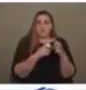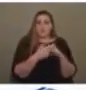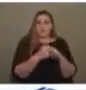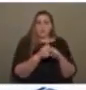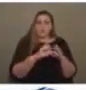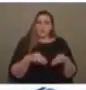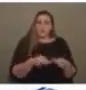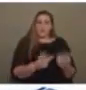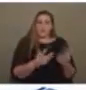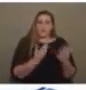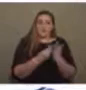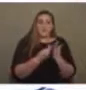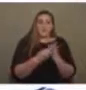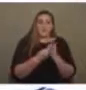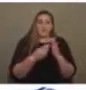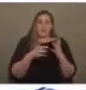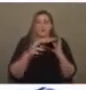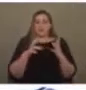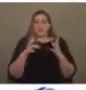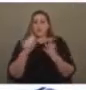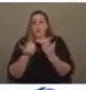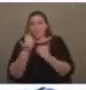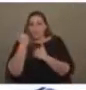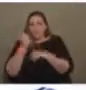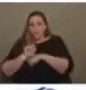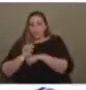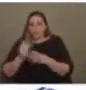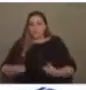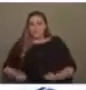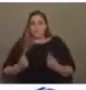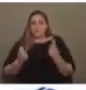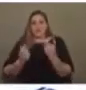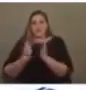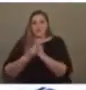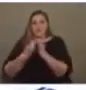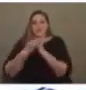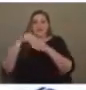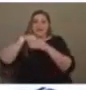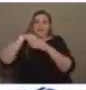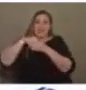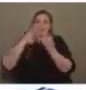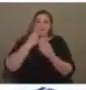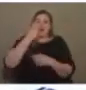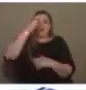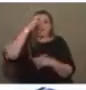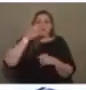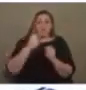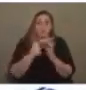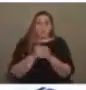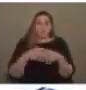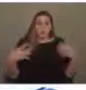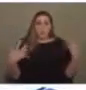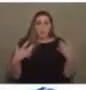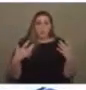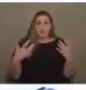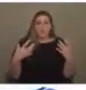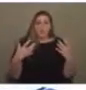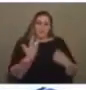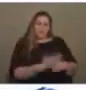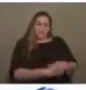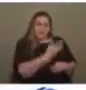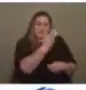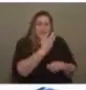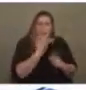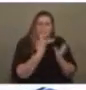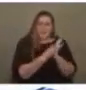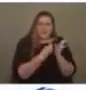and we need to re-engineer the economy so that consumers in Puerto Rico consume the money more in Puerto Rico, and that's going to get us some growth. But going after people's pockets, going